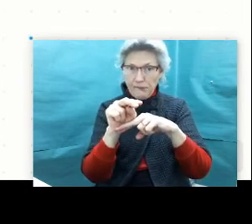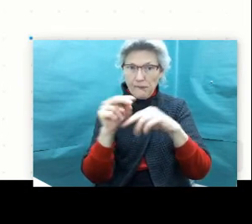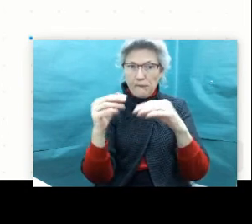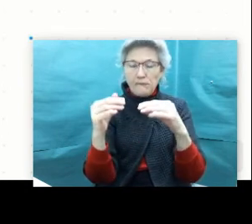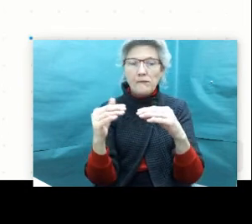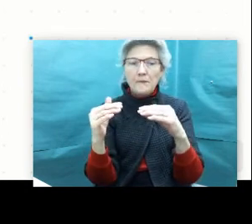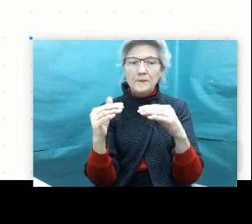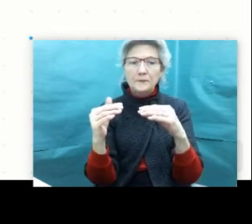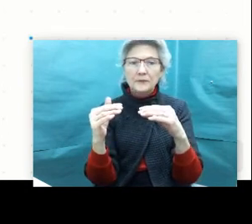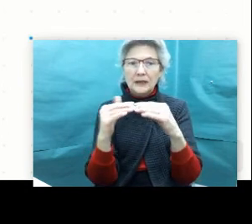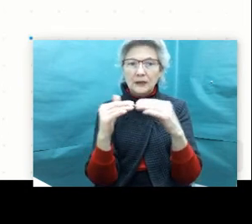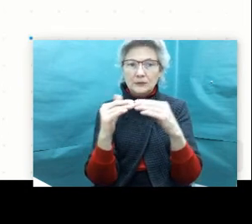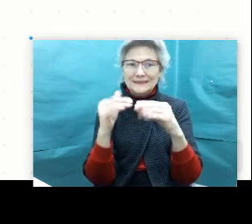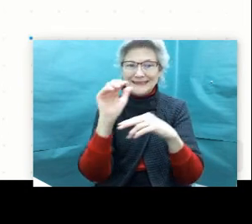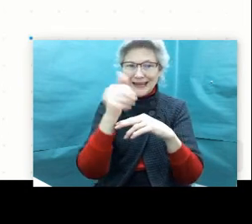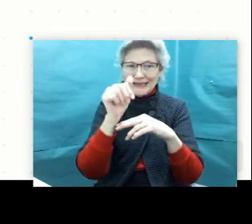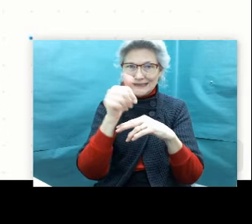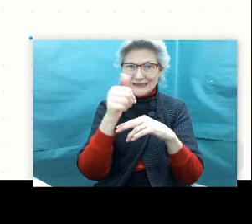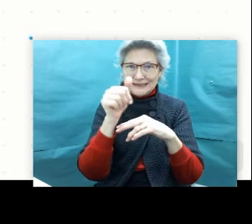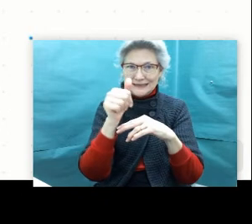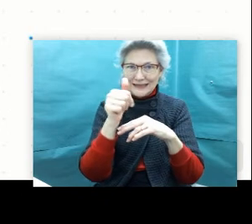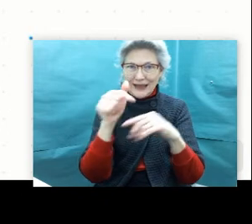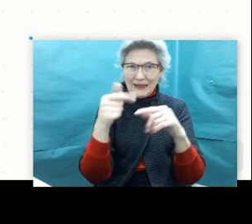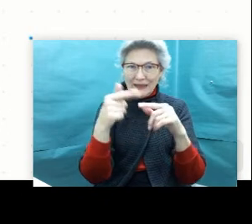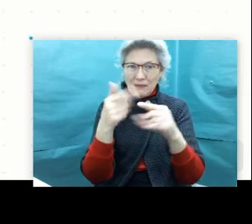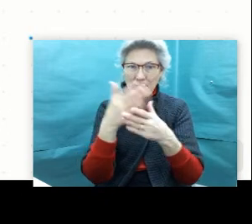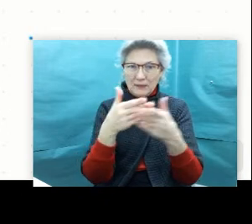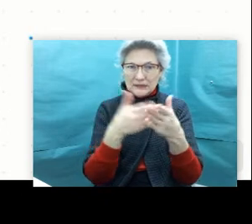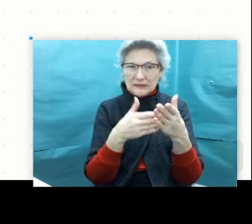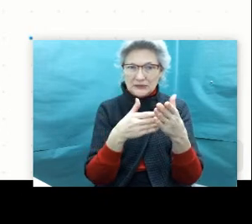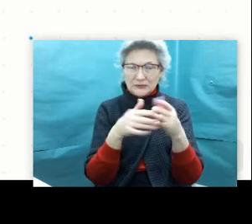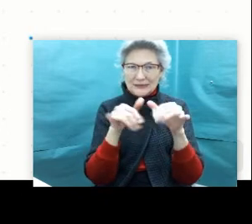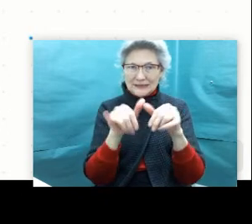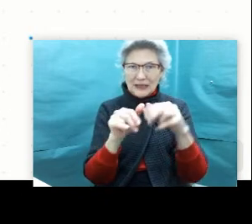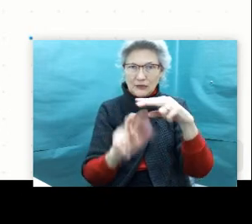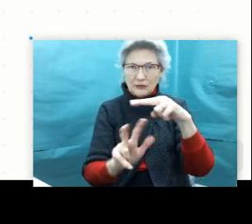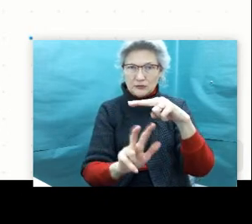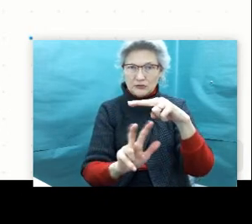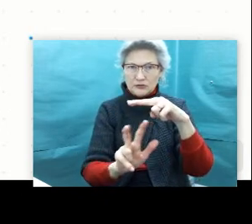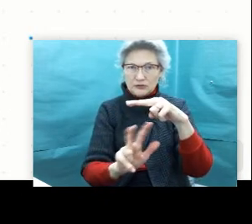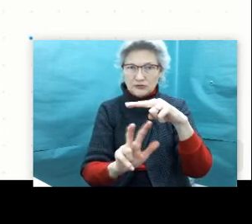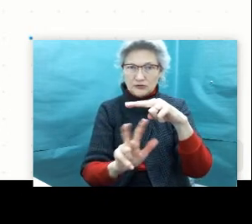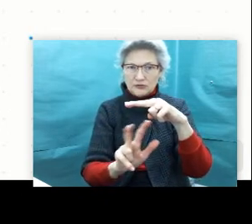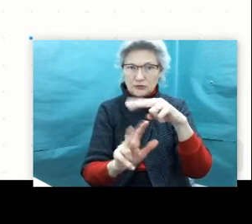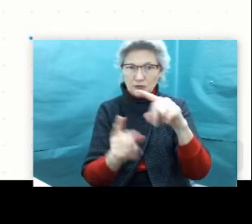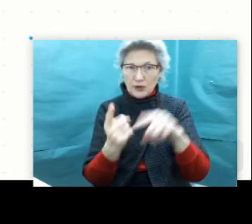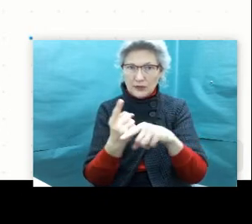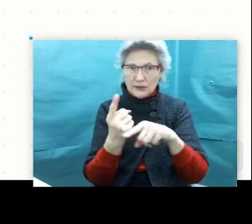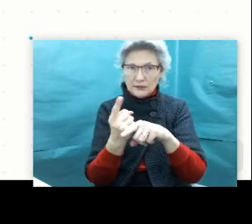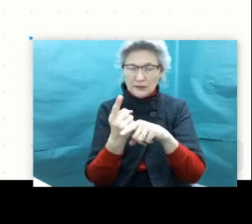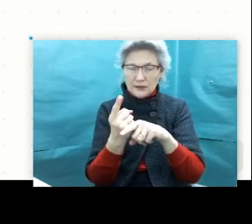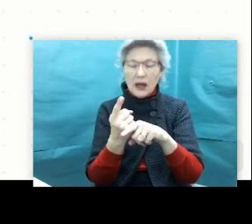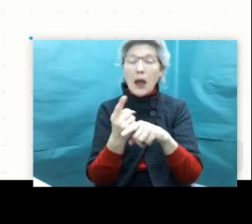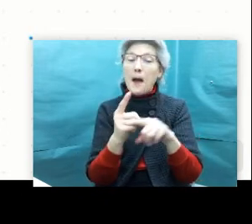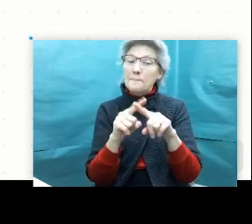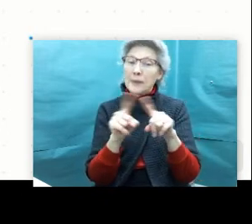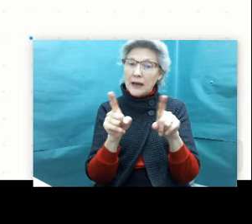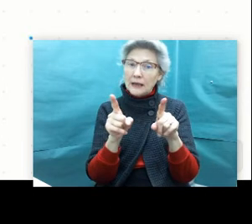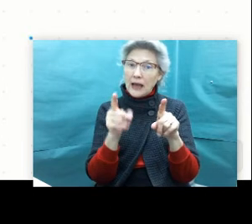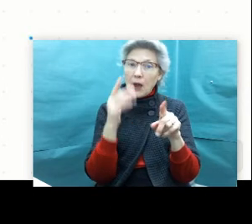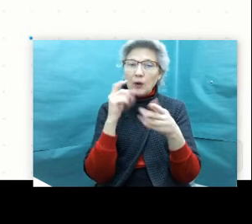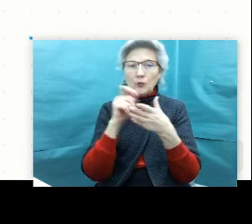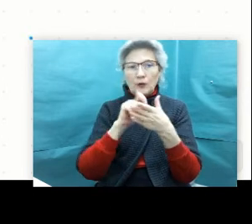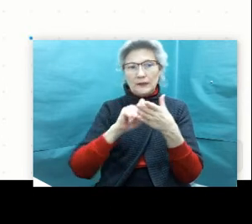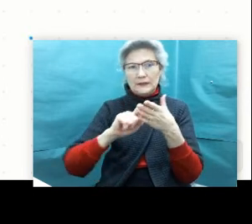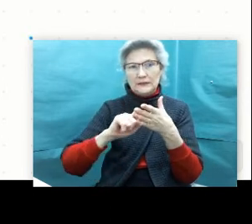numerator, which is 10, and my pieces are going to stay thirds, right? So I get 10/3. But I want to